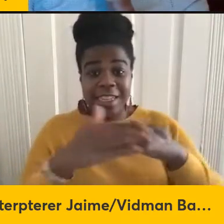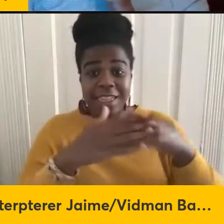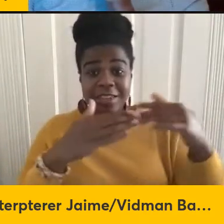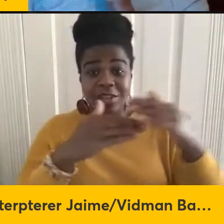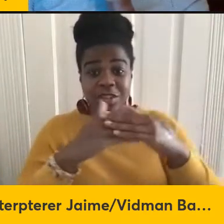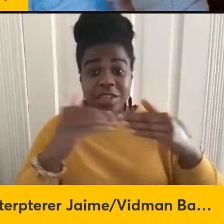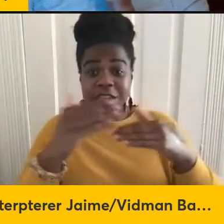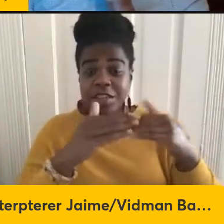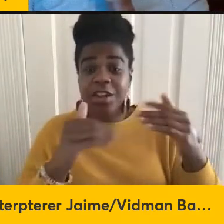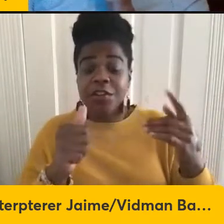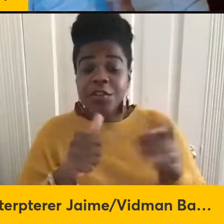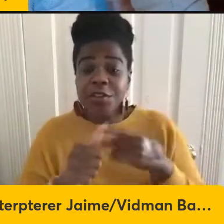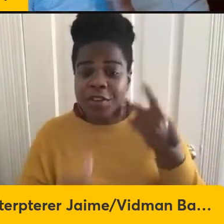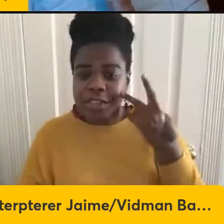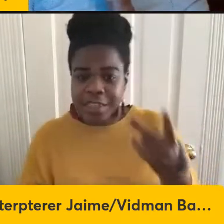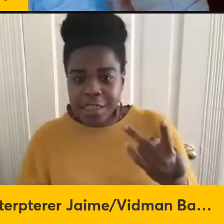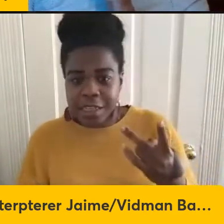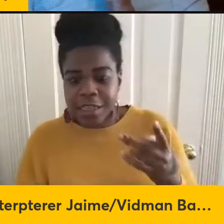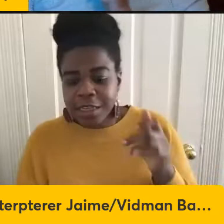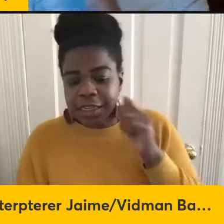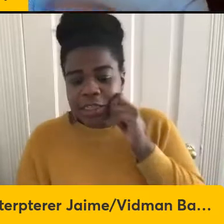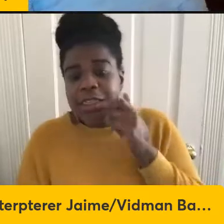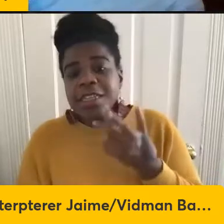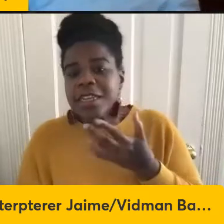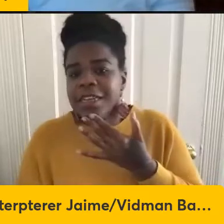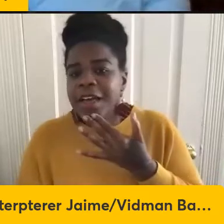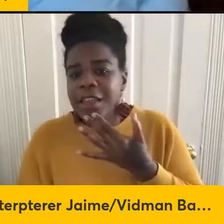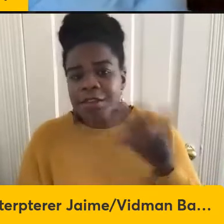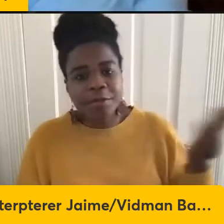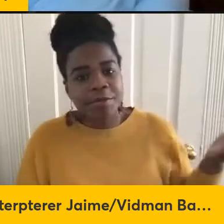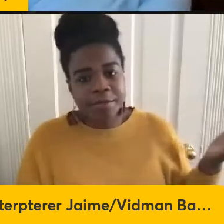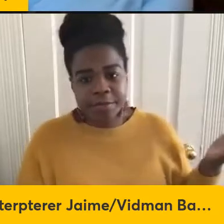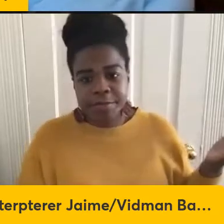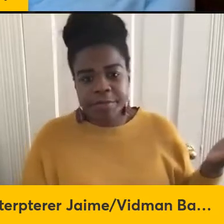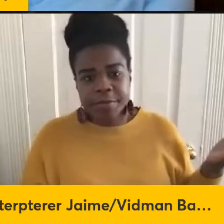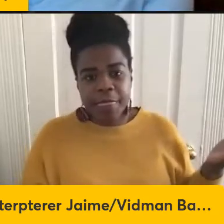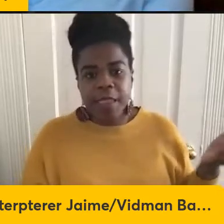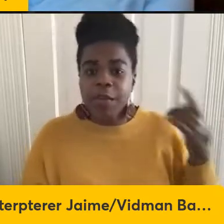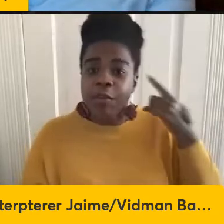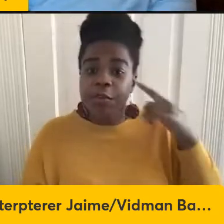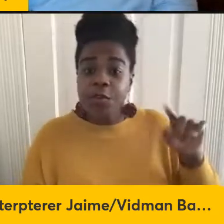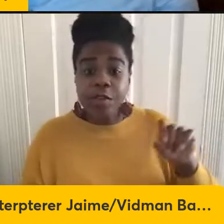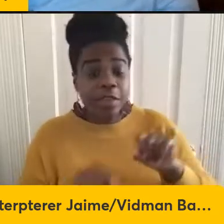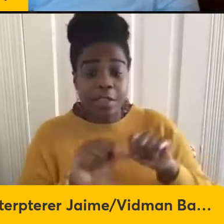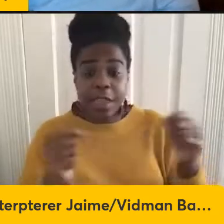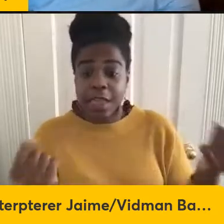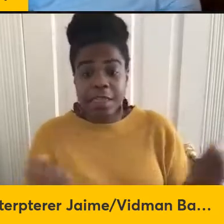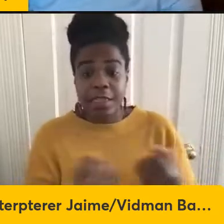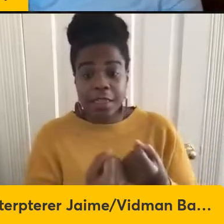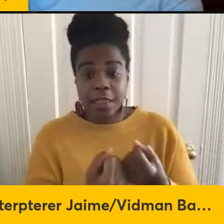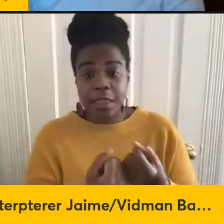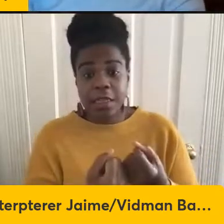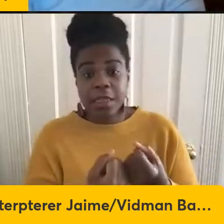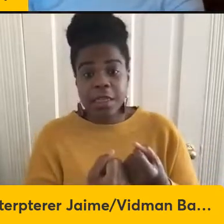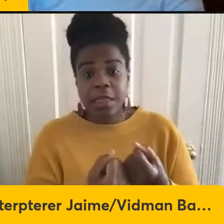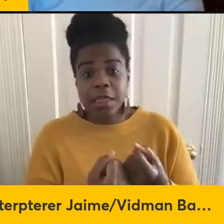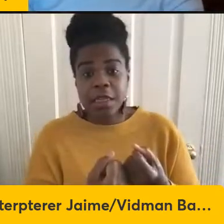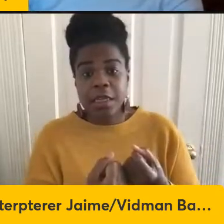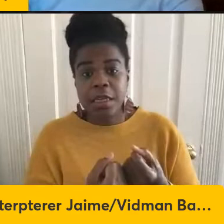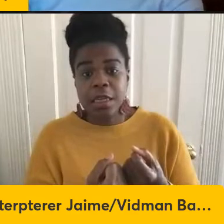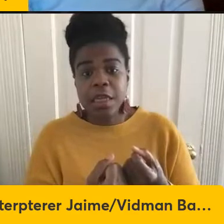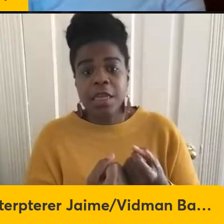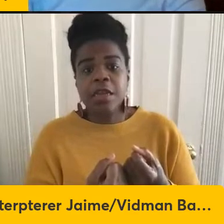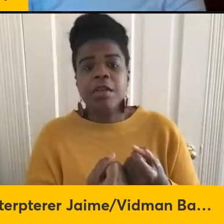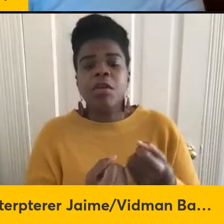see is the color of your skin. It's just what you see as a society. And so why is it that we have